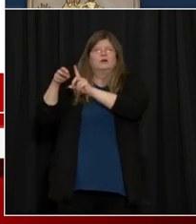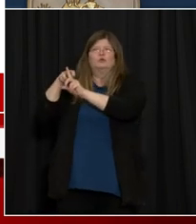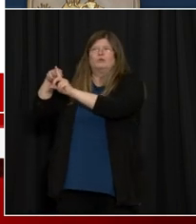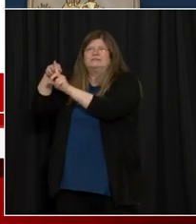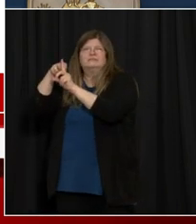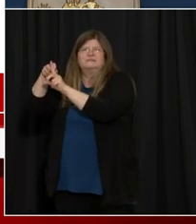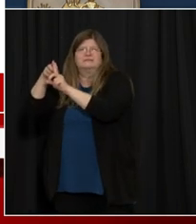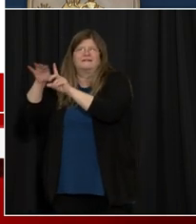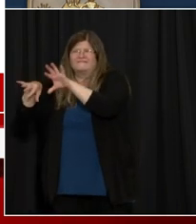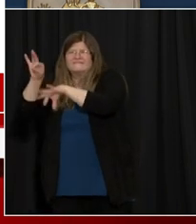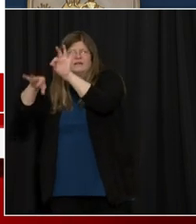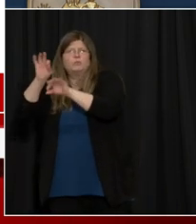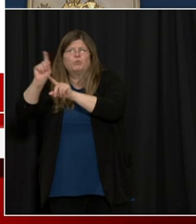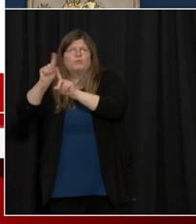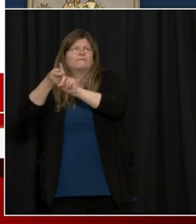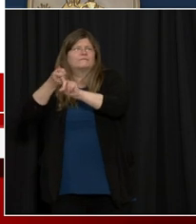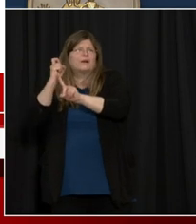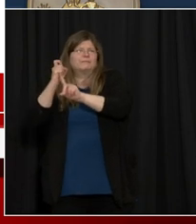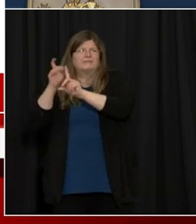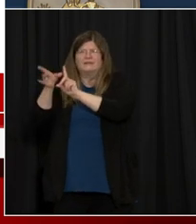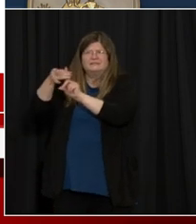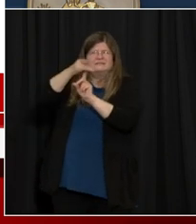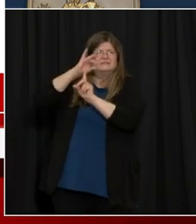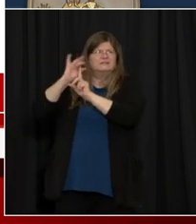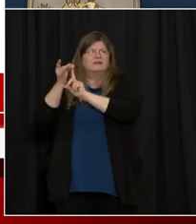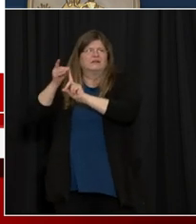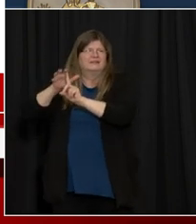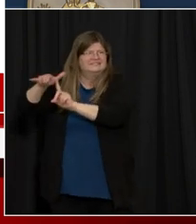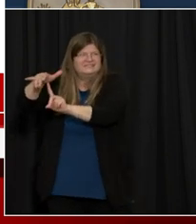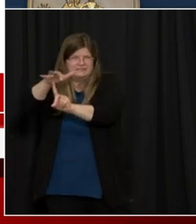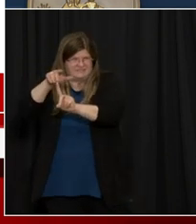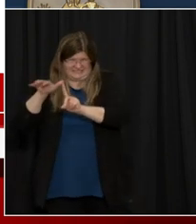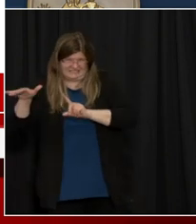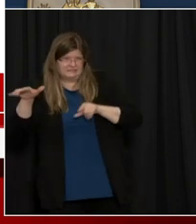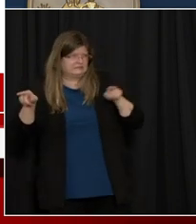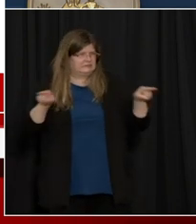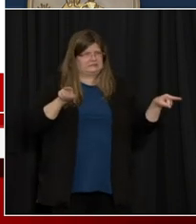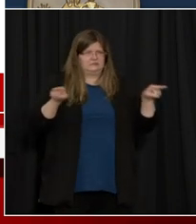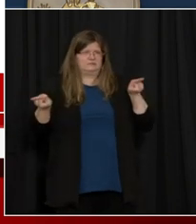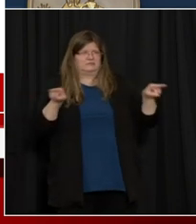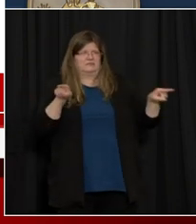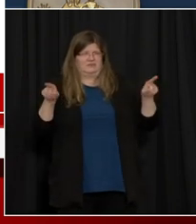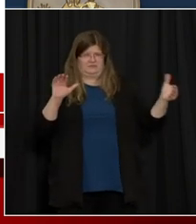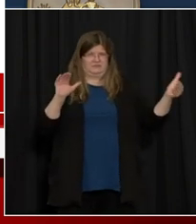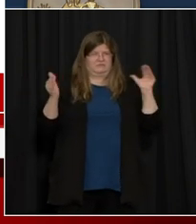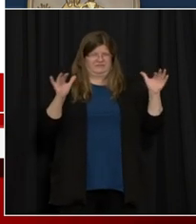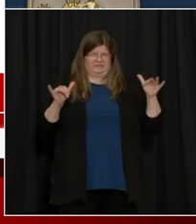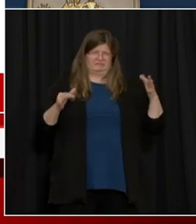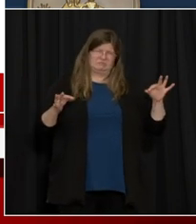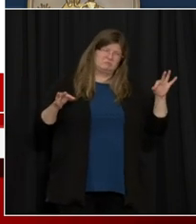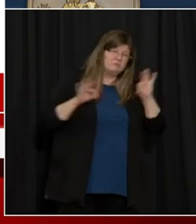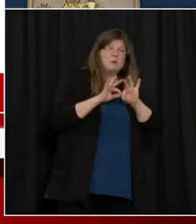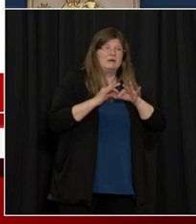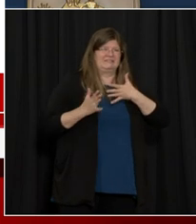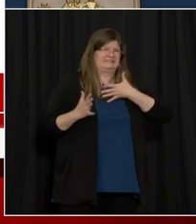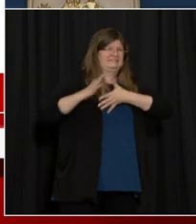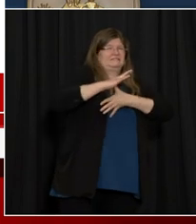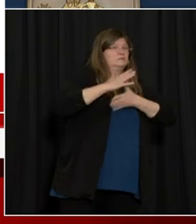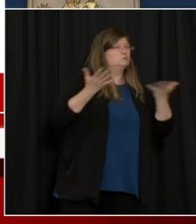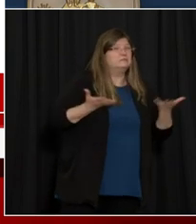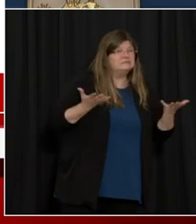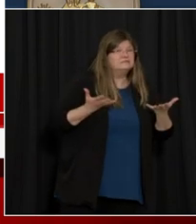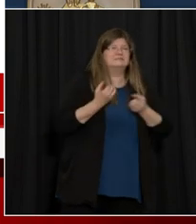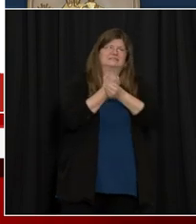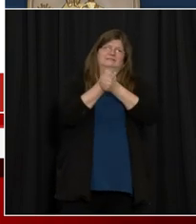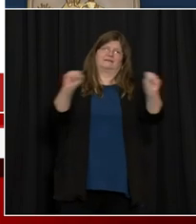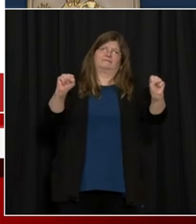of DC residents is our priority. We also continue to track how we're doing